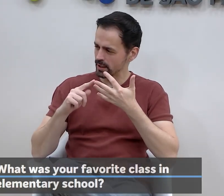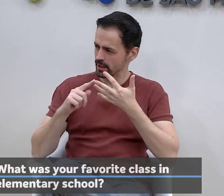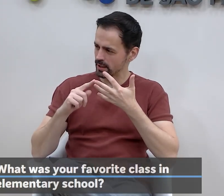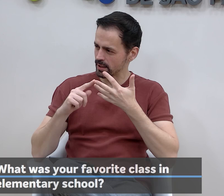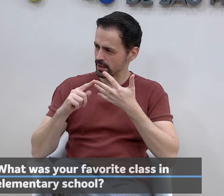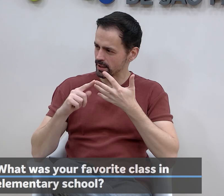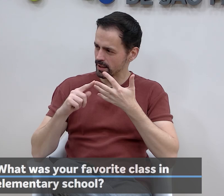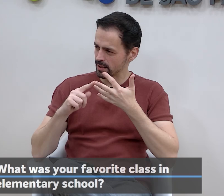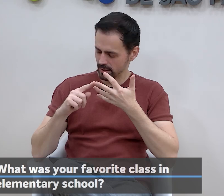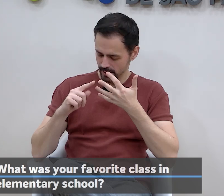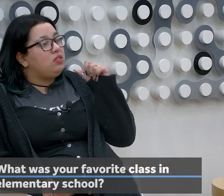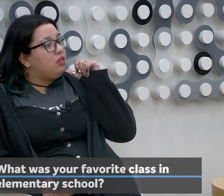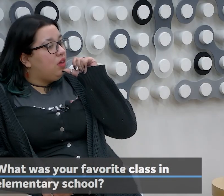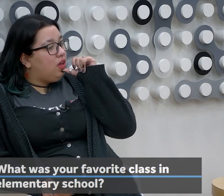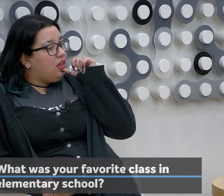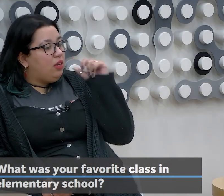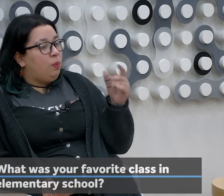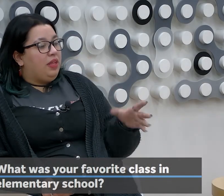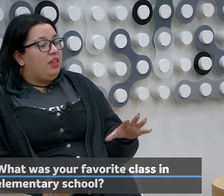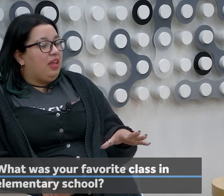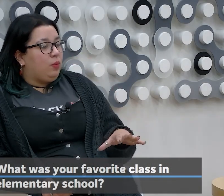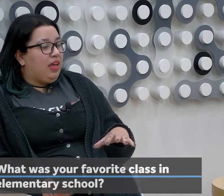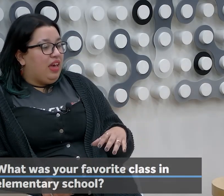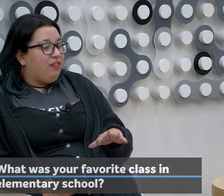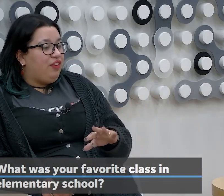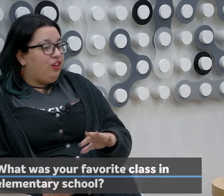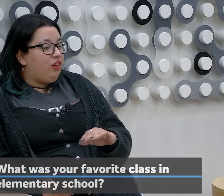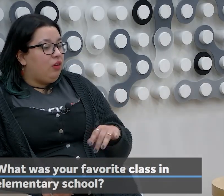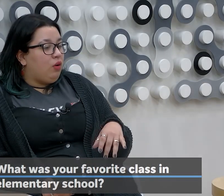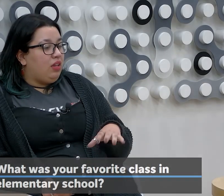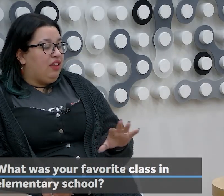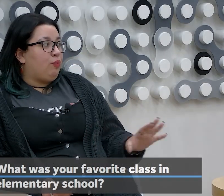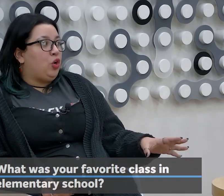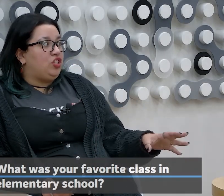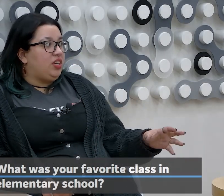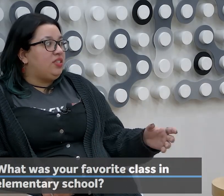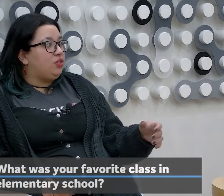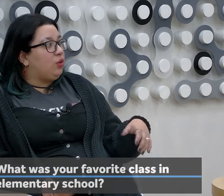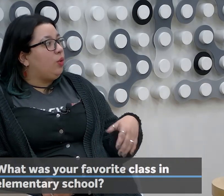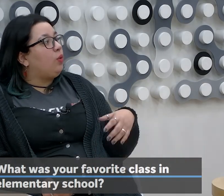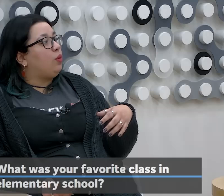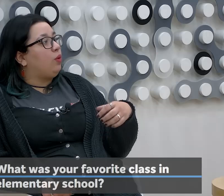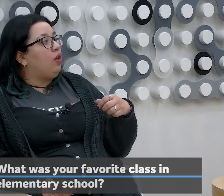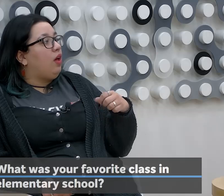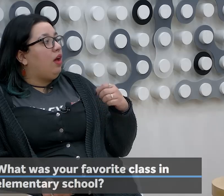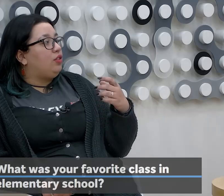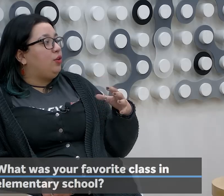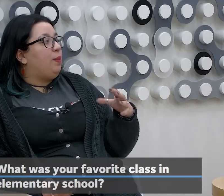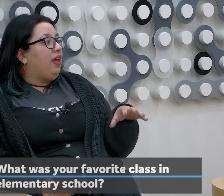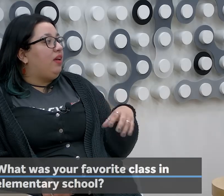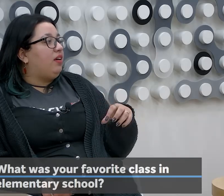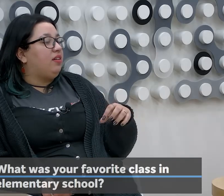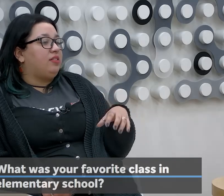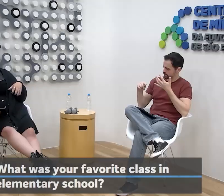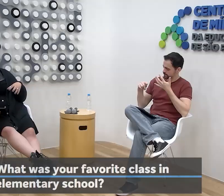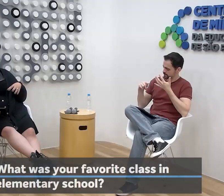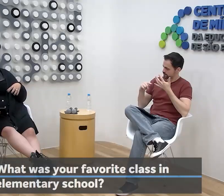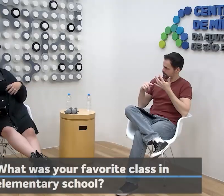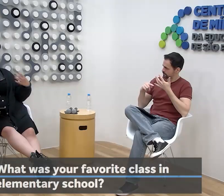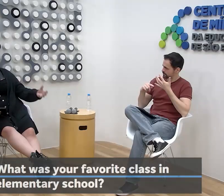history. And was a little bit like we have here on Life Project. So how do you